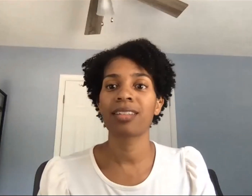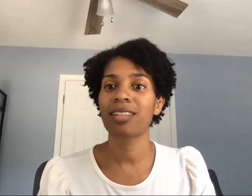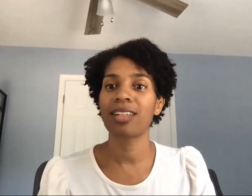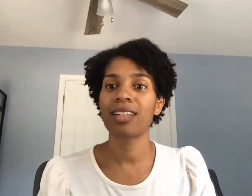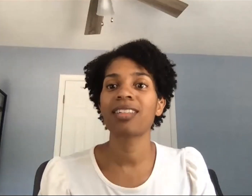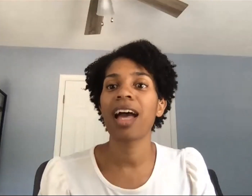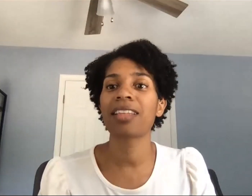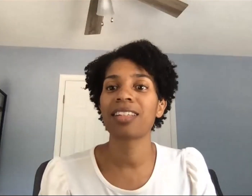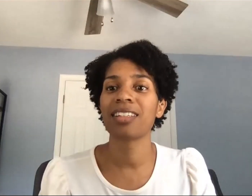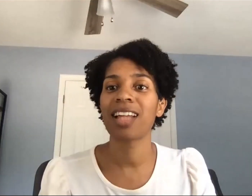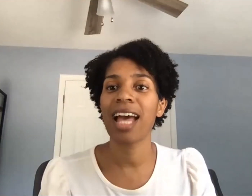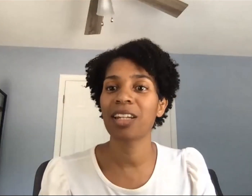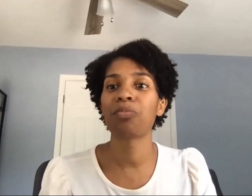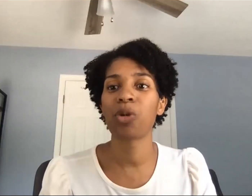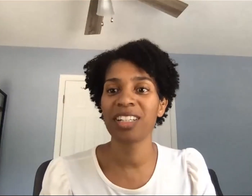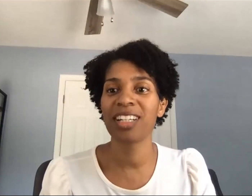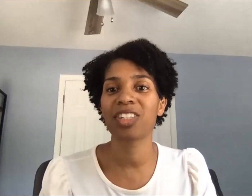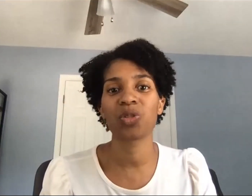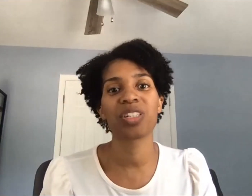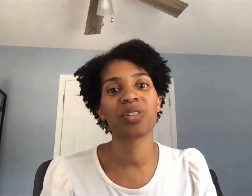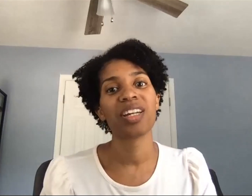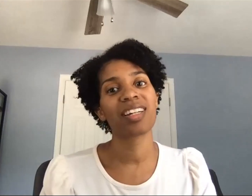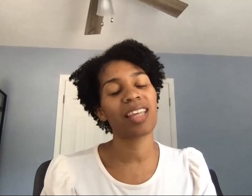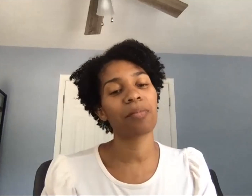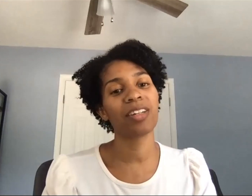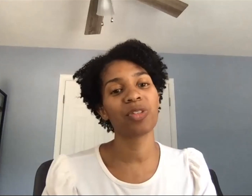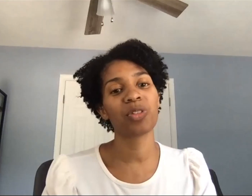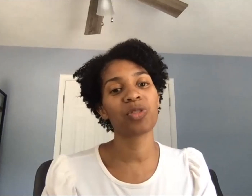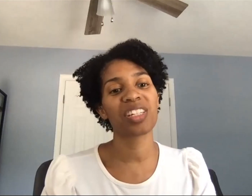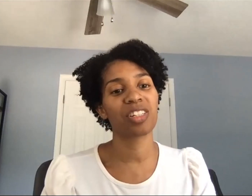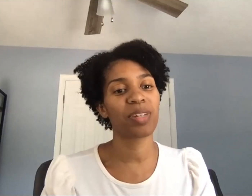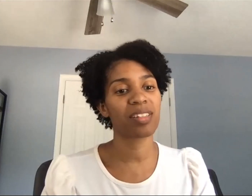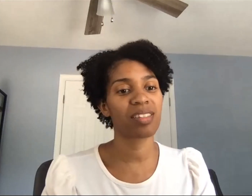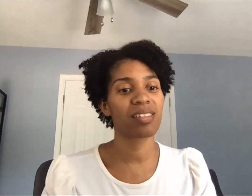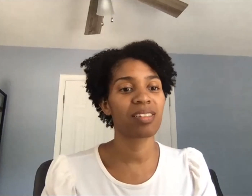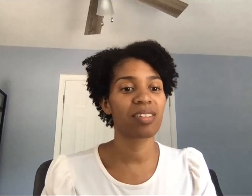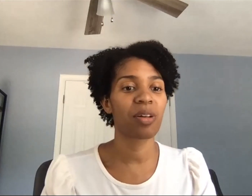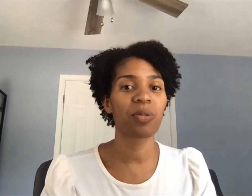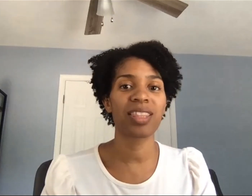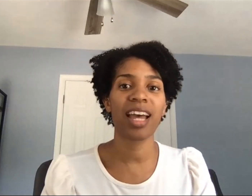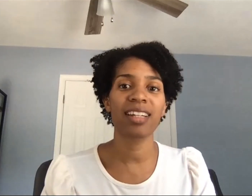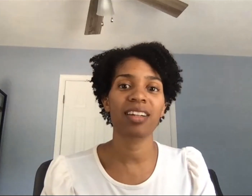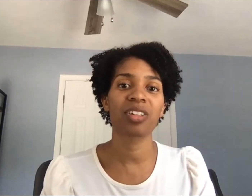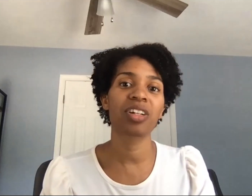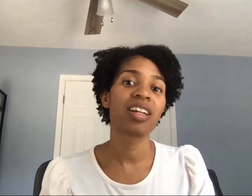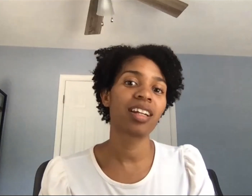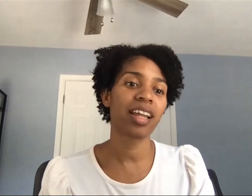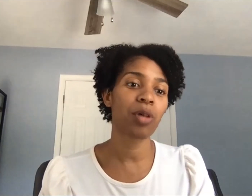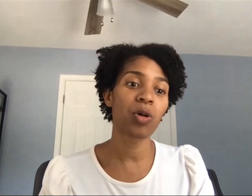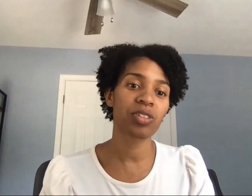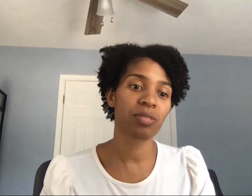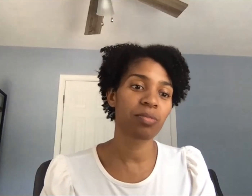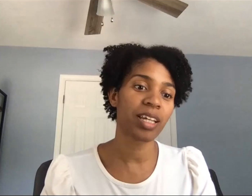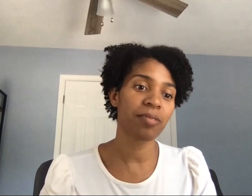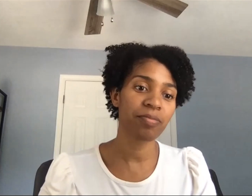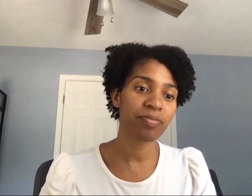Enigmatica as an important industrial contaminant using genomics. So with that, Dr. Cunningham